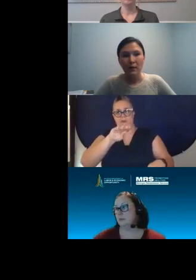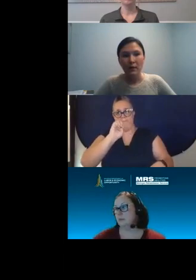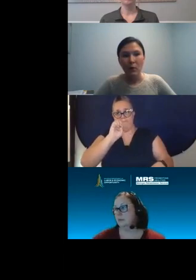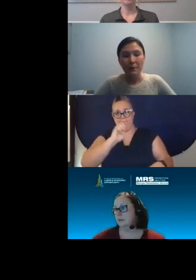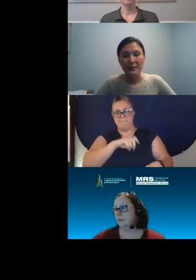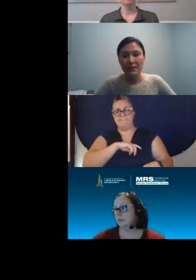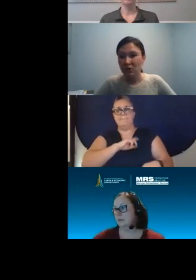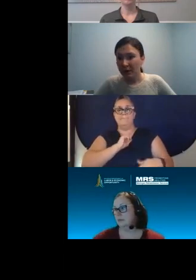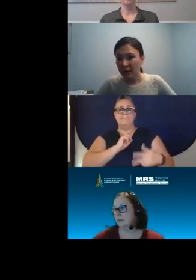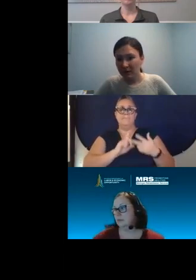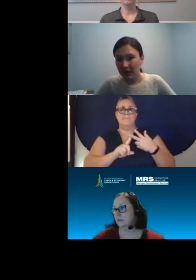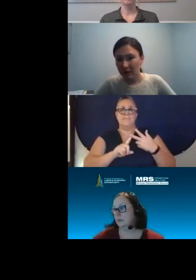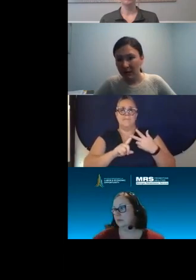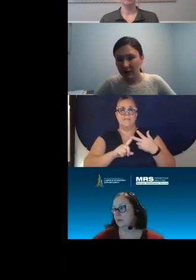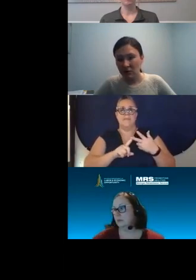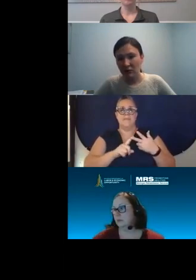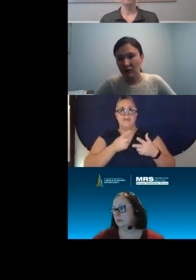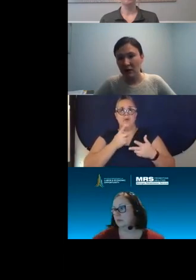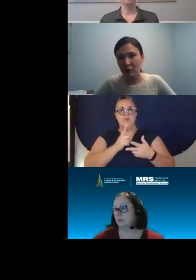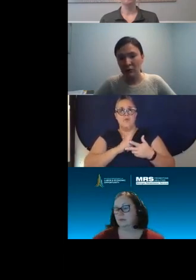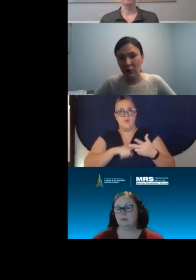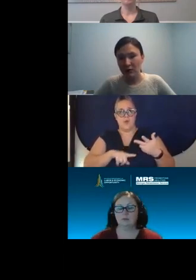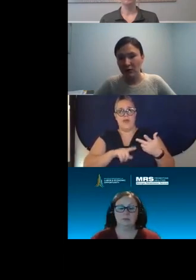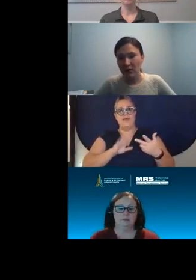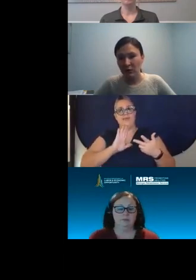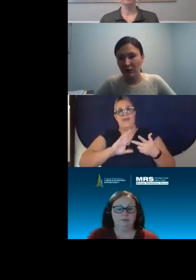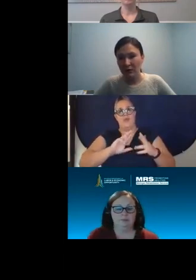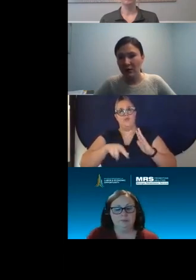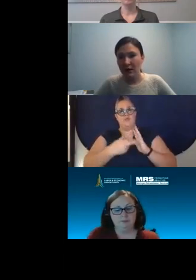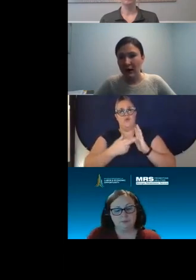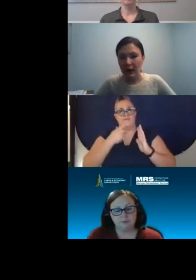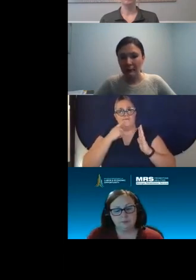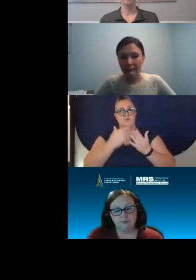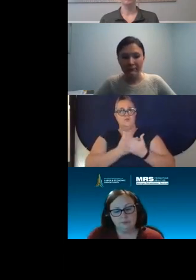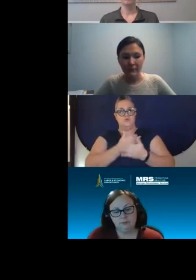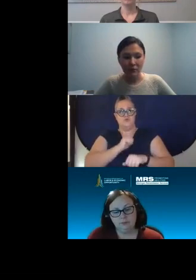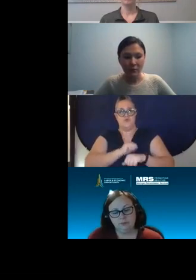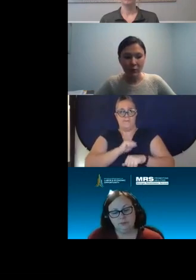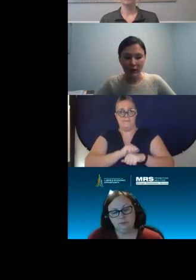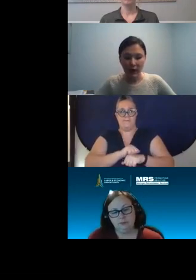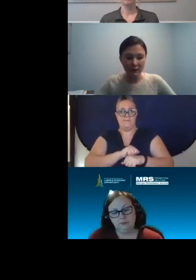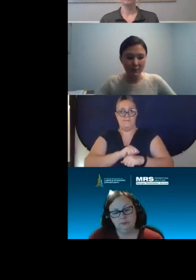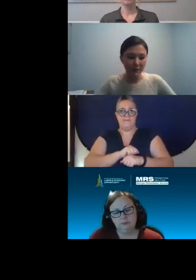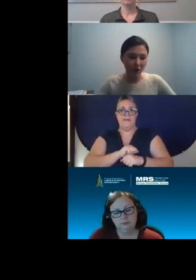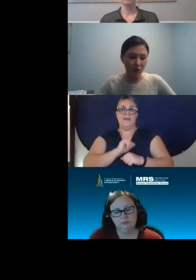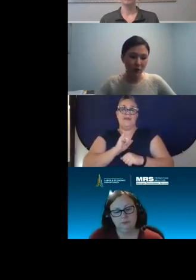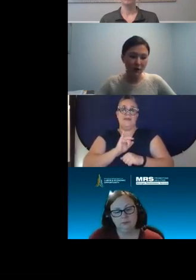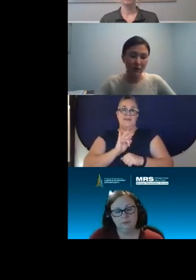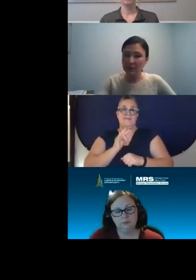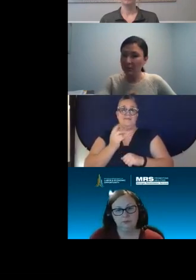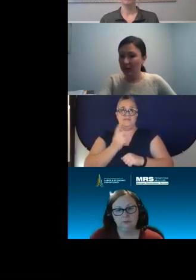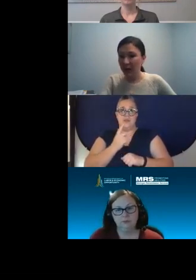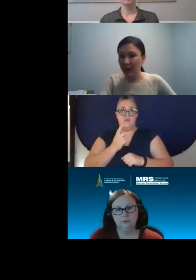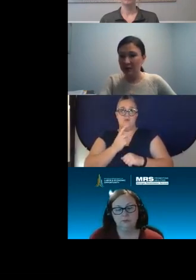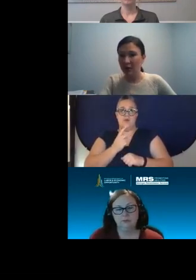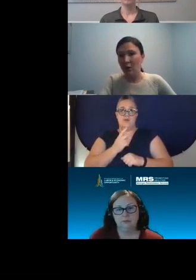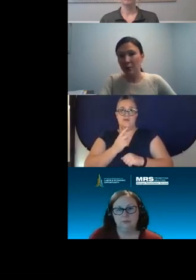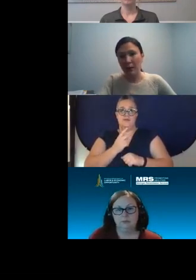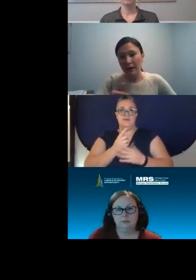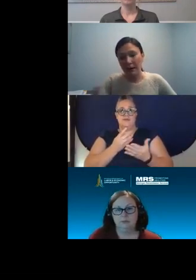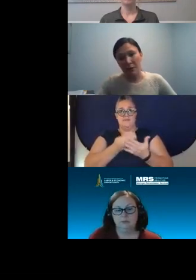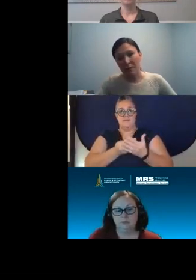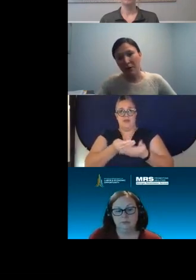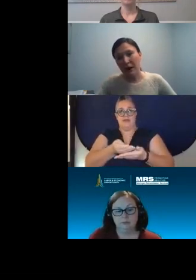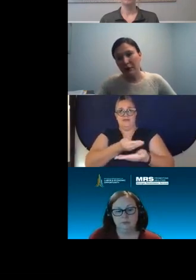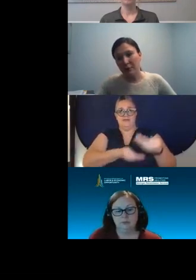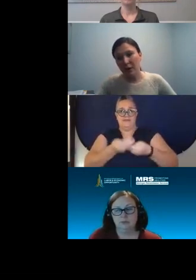what position the person's going to be in. So for example, of course, if there's, someone has been charged with embezzlement in the past, we're